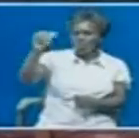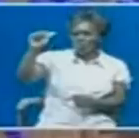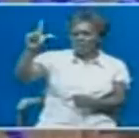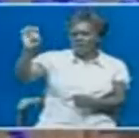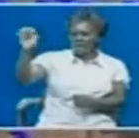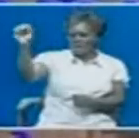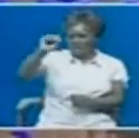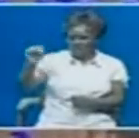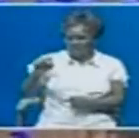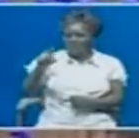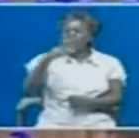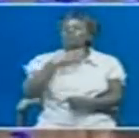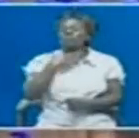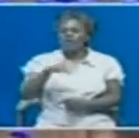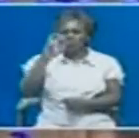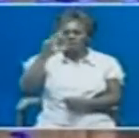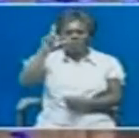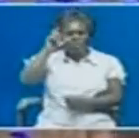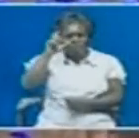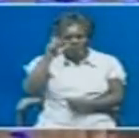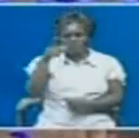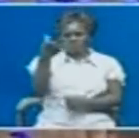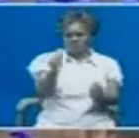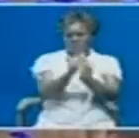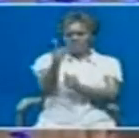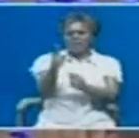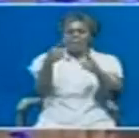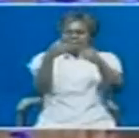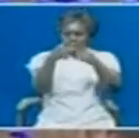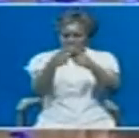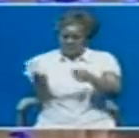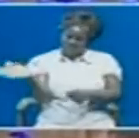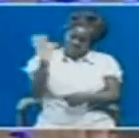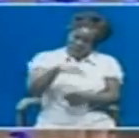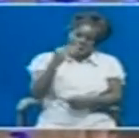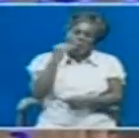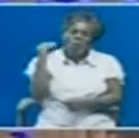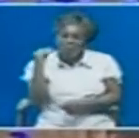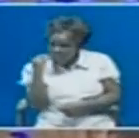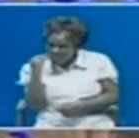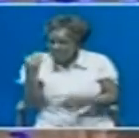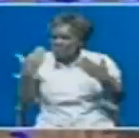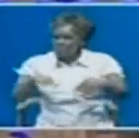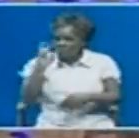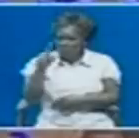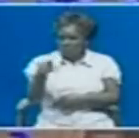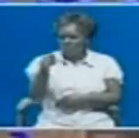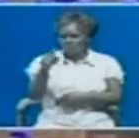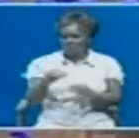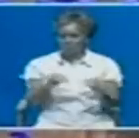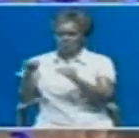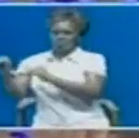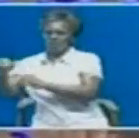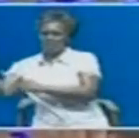Cameras and all the kids would want photos and selfies with him. But when you come back home, when people see you, they cross over to the